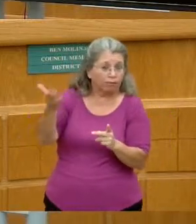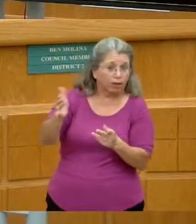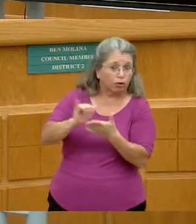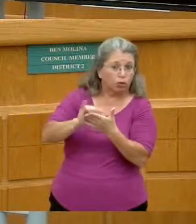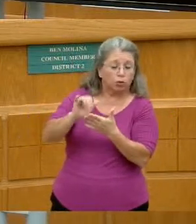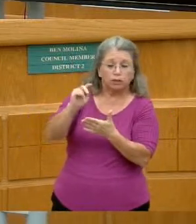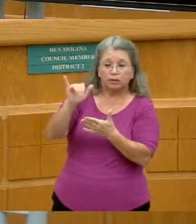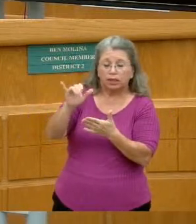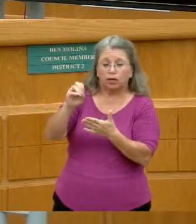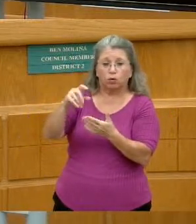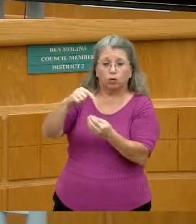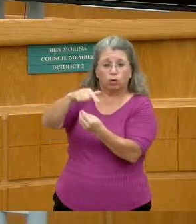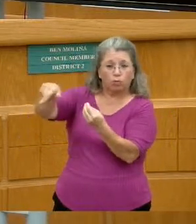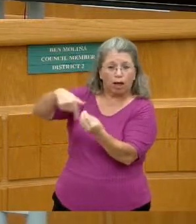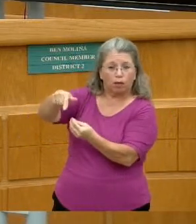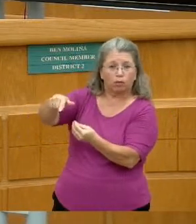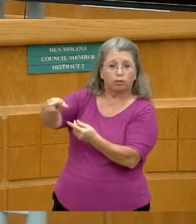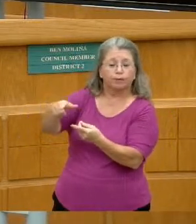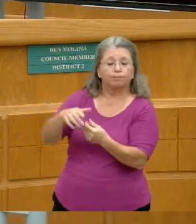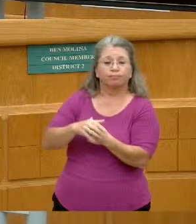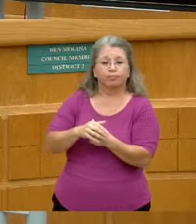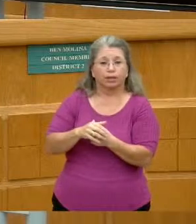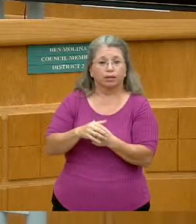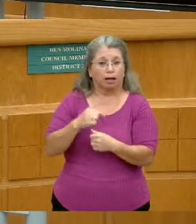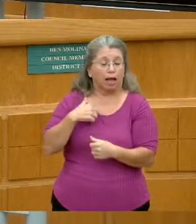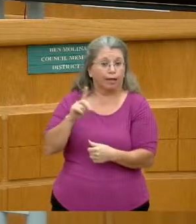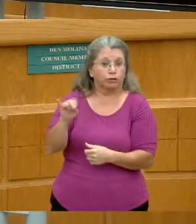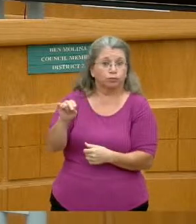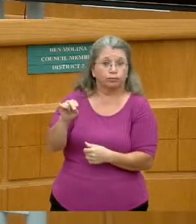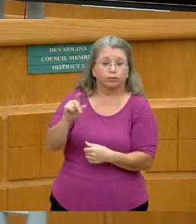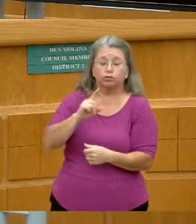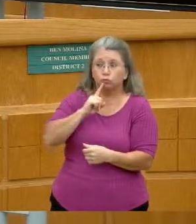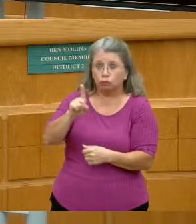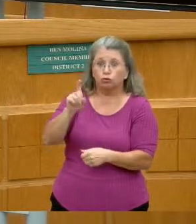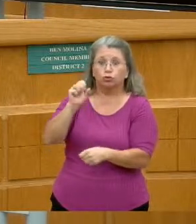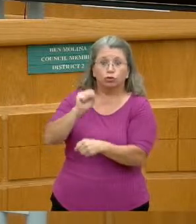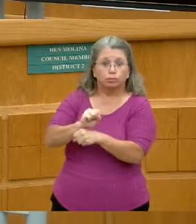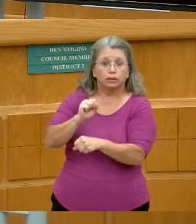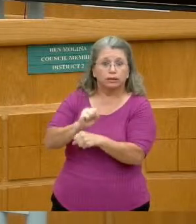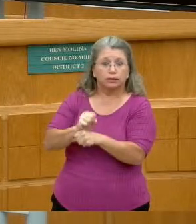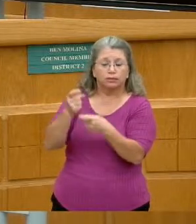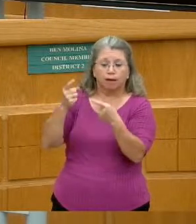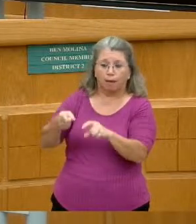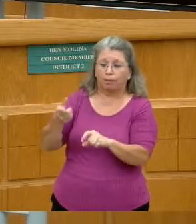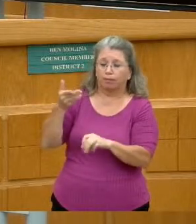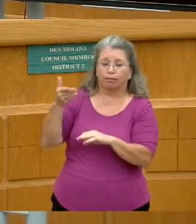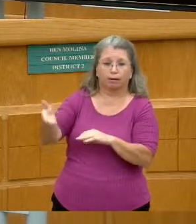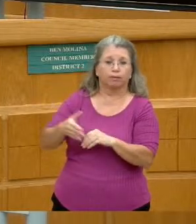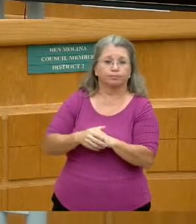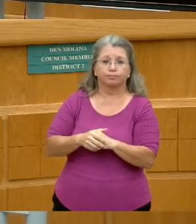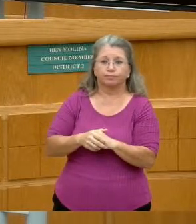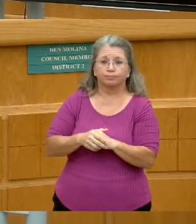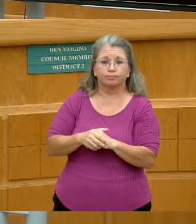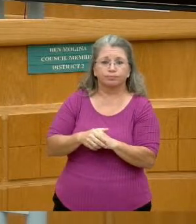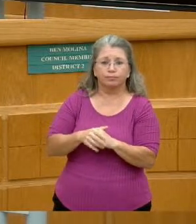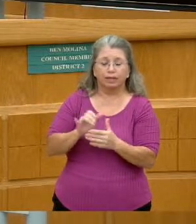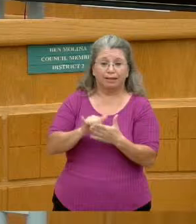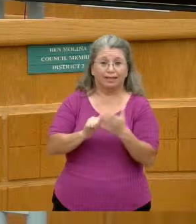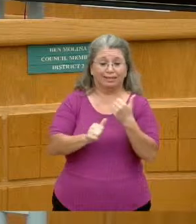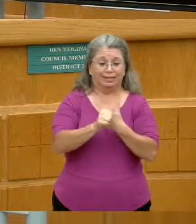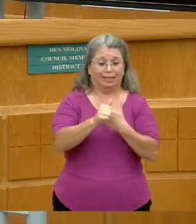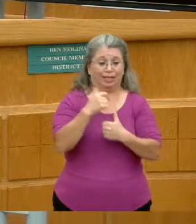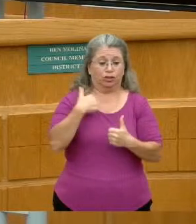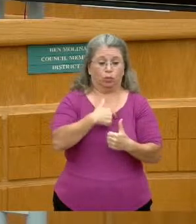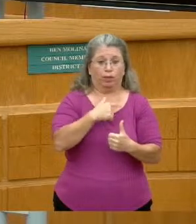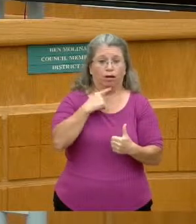or somewhere around that area like I did. It really happened. That was something that really happened, and that's the danger that we're in